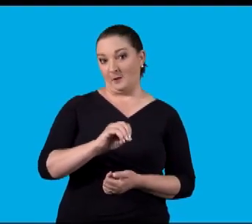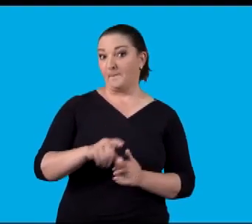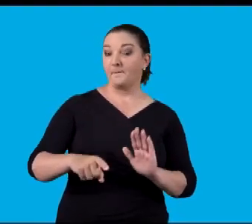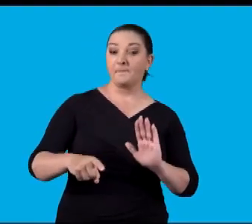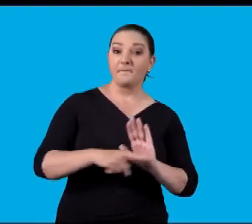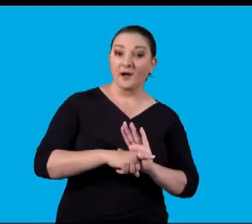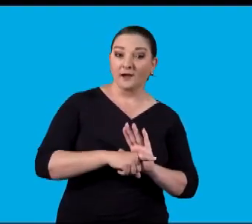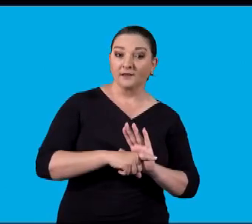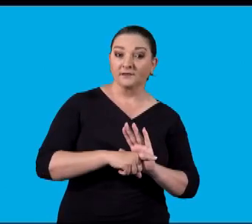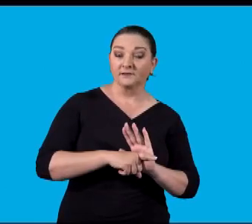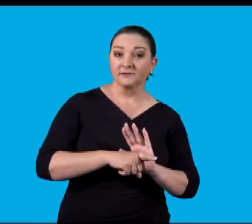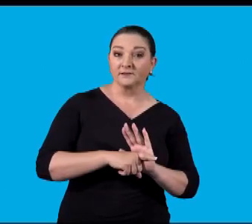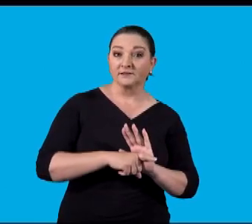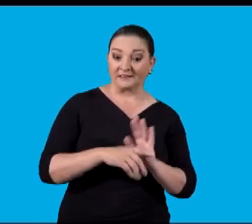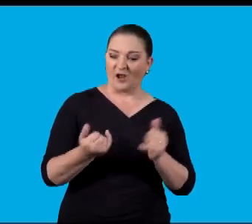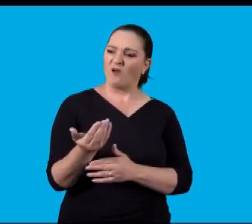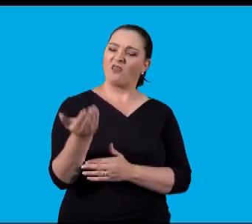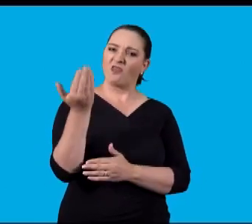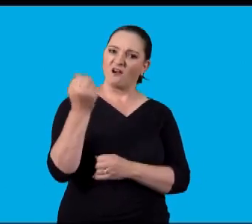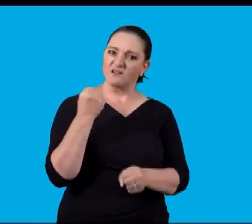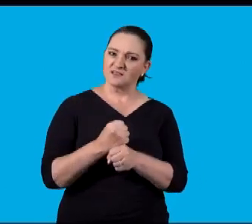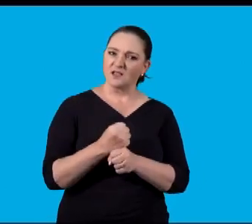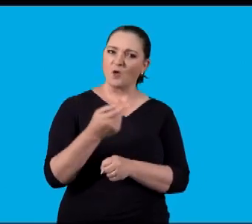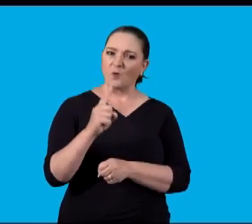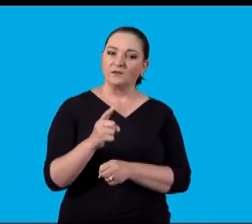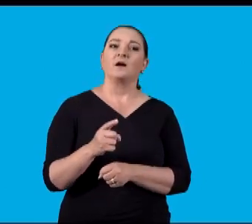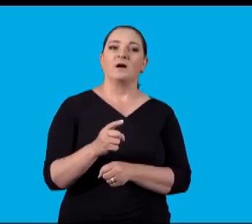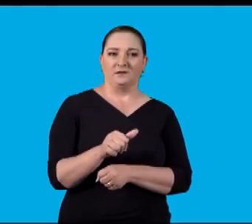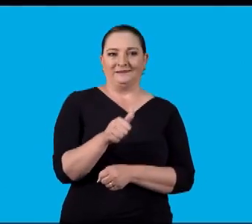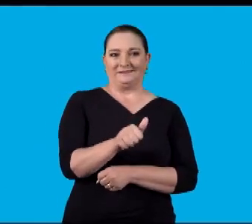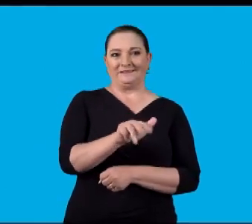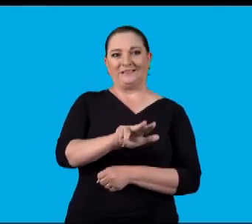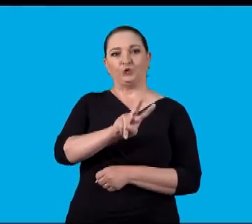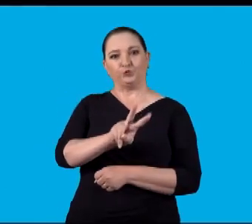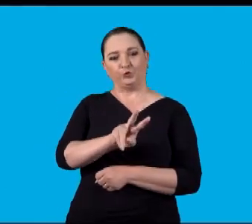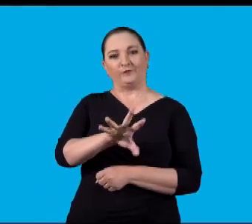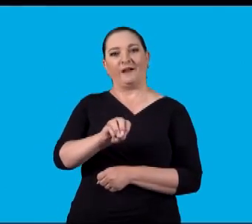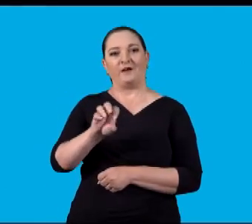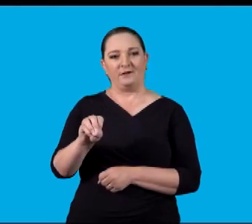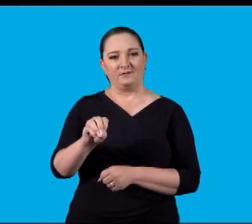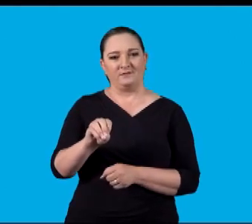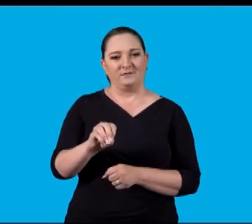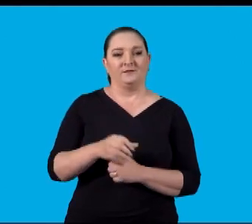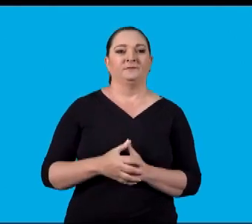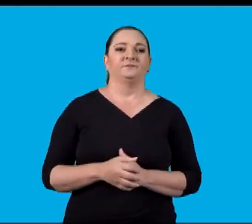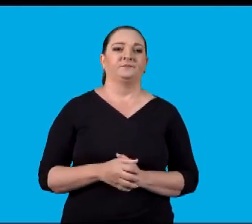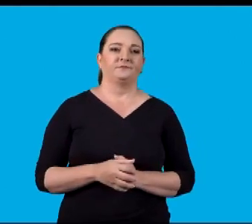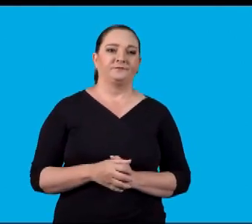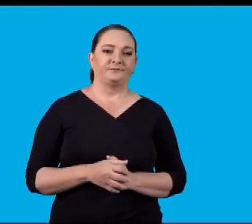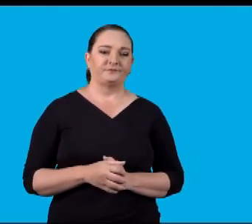479,500 minus my previous year, which is 692,500